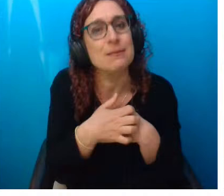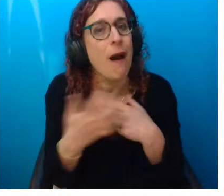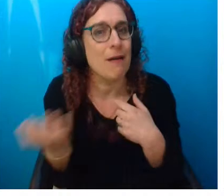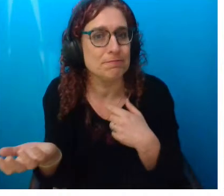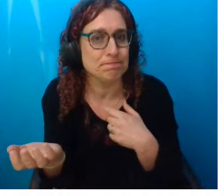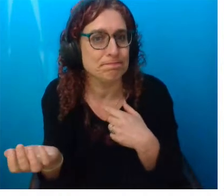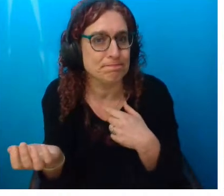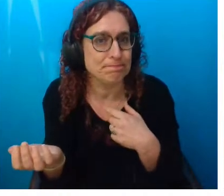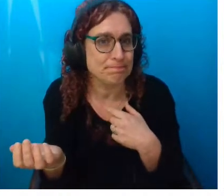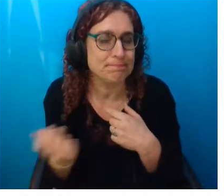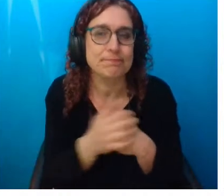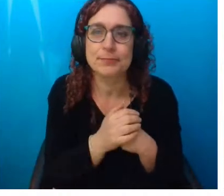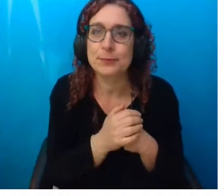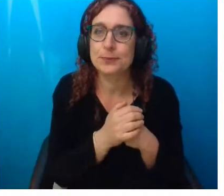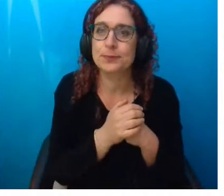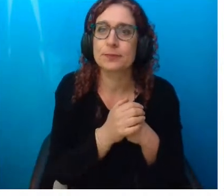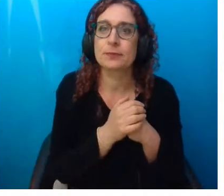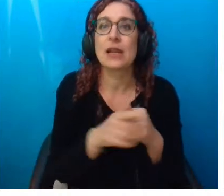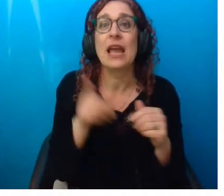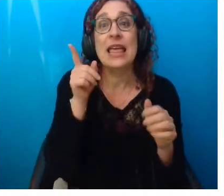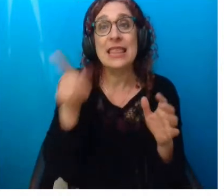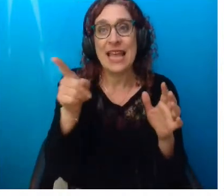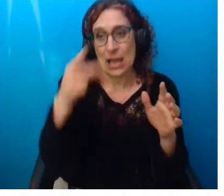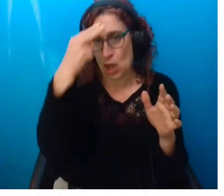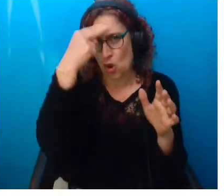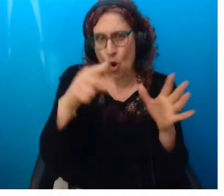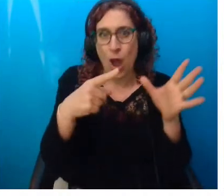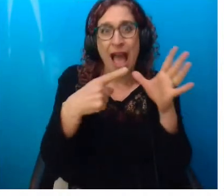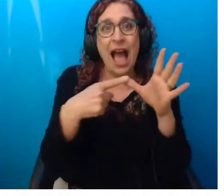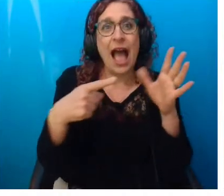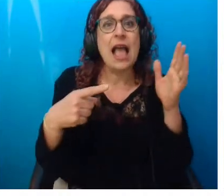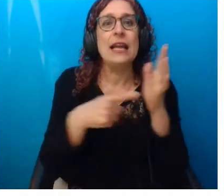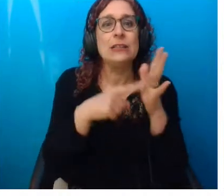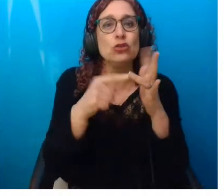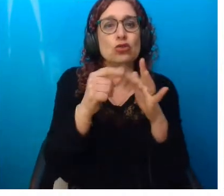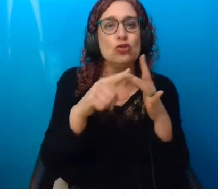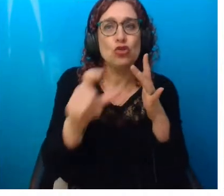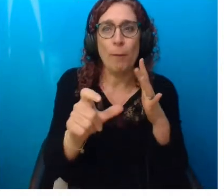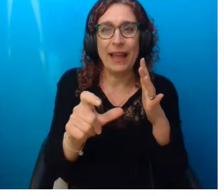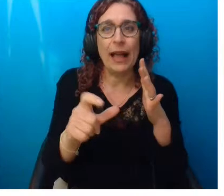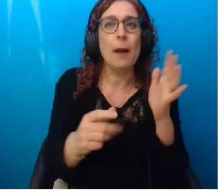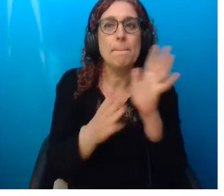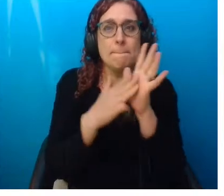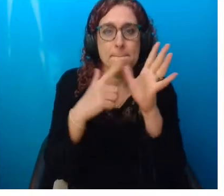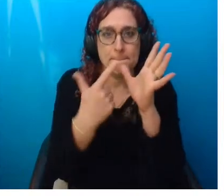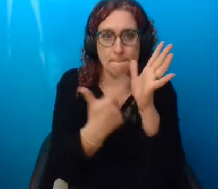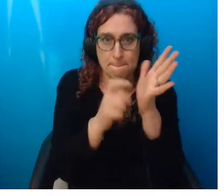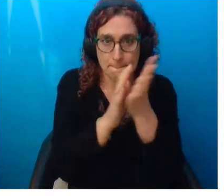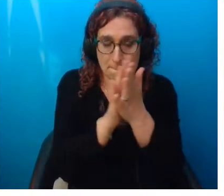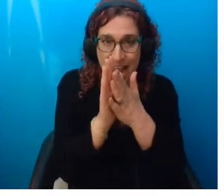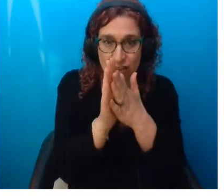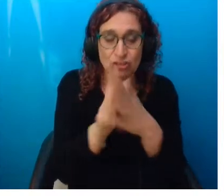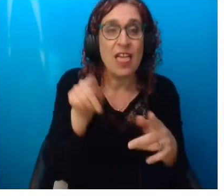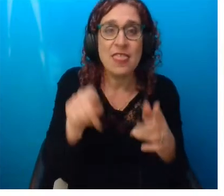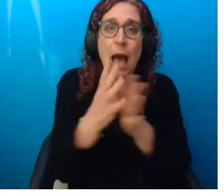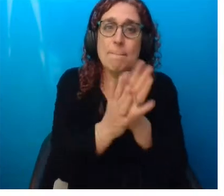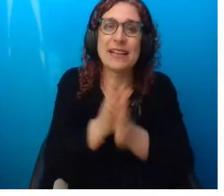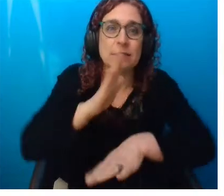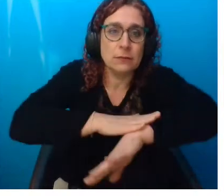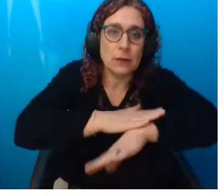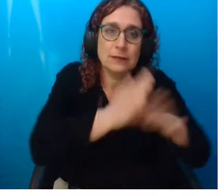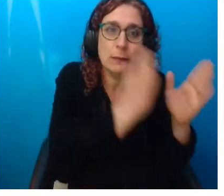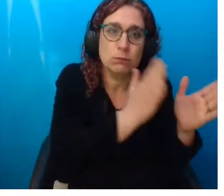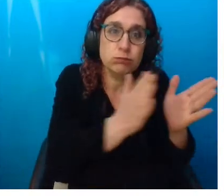And the atopic march is a term that is used to describe the temporal association between eczema and other